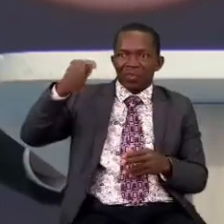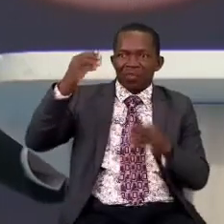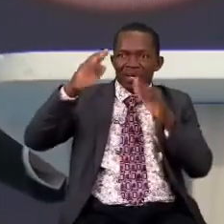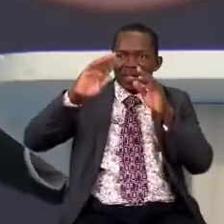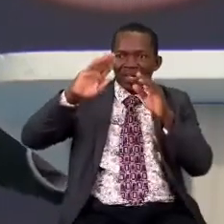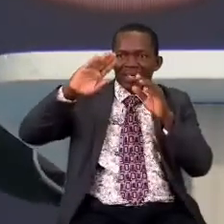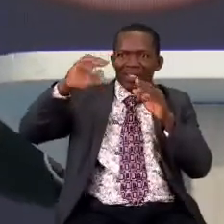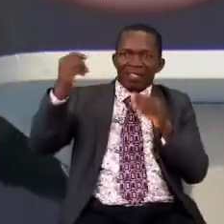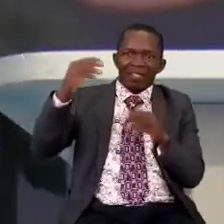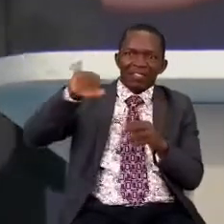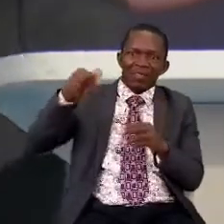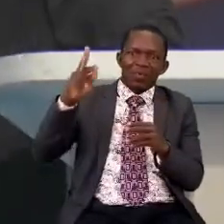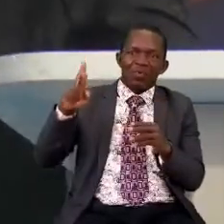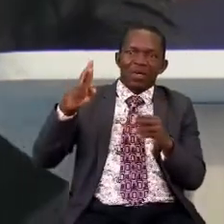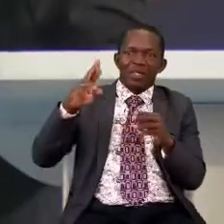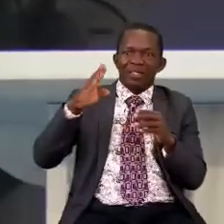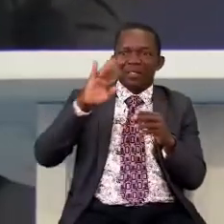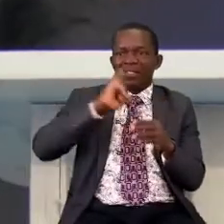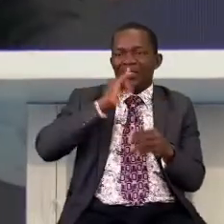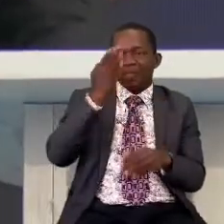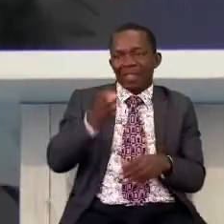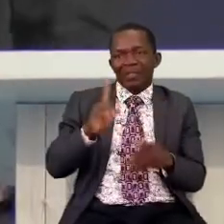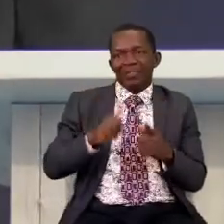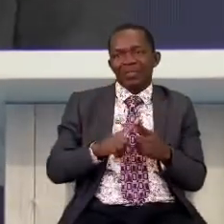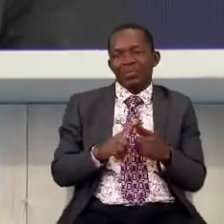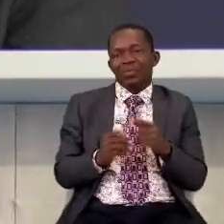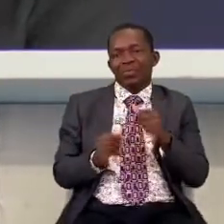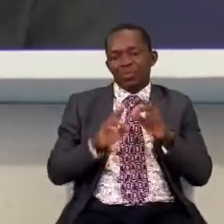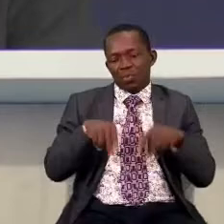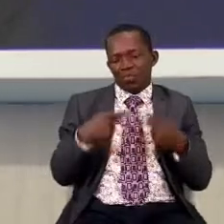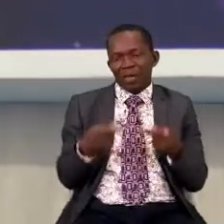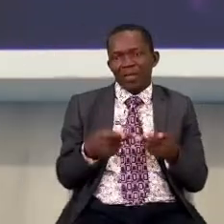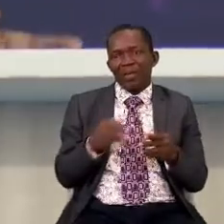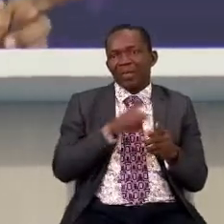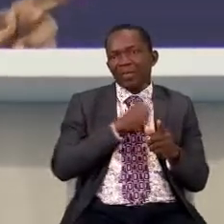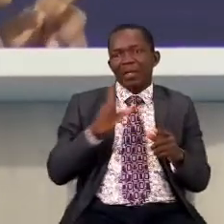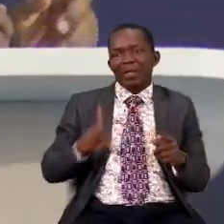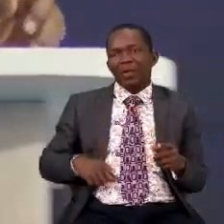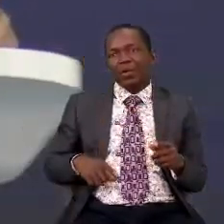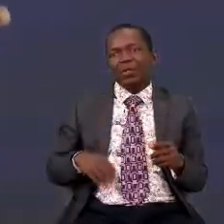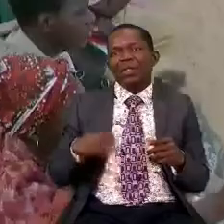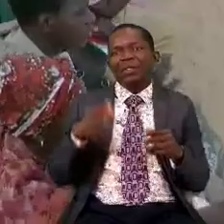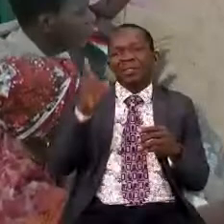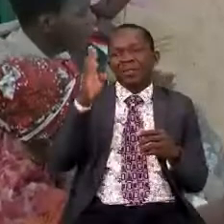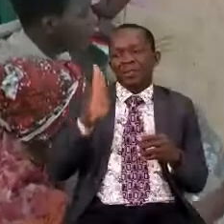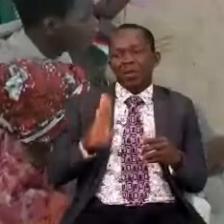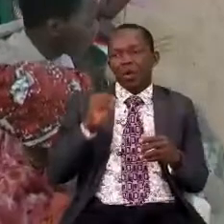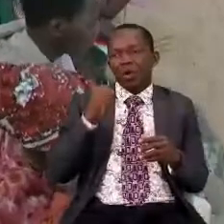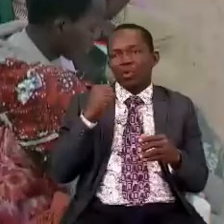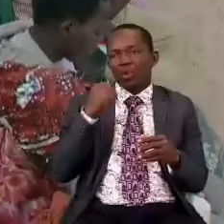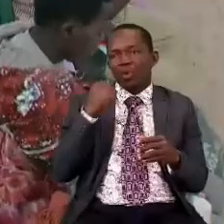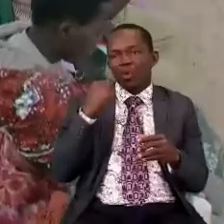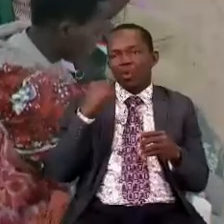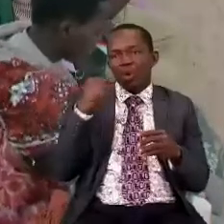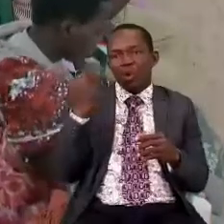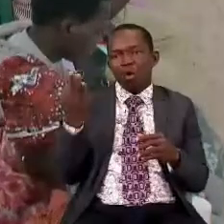King of glory is always there. It will be with you in Jesus' name. The divine